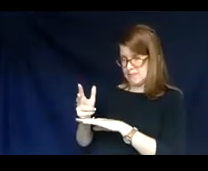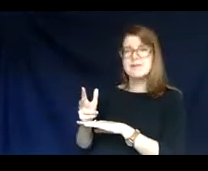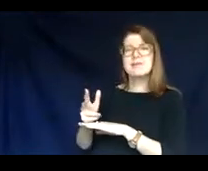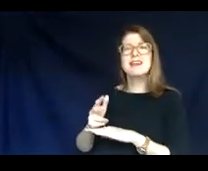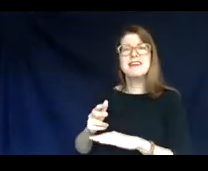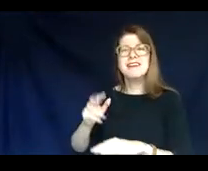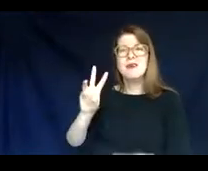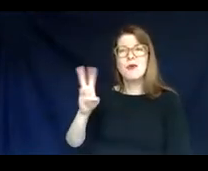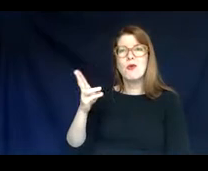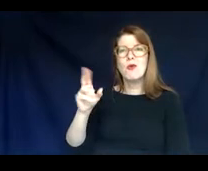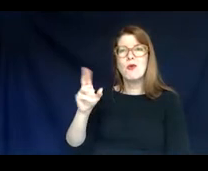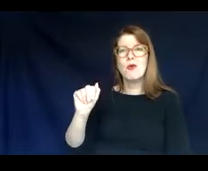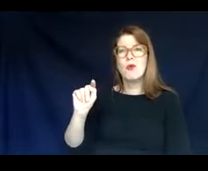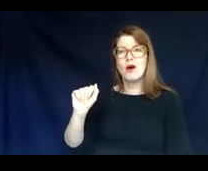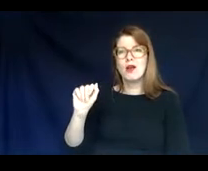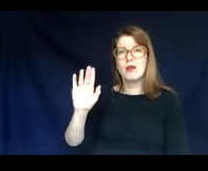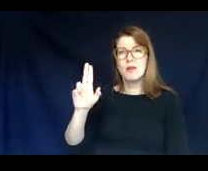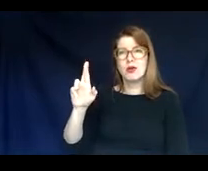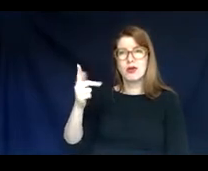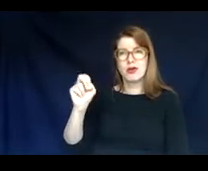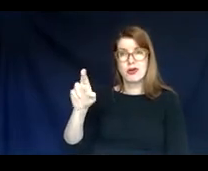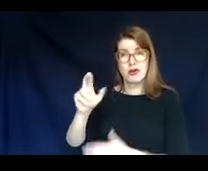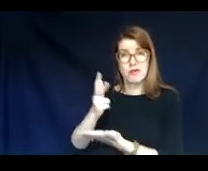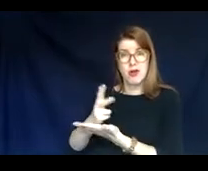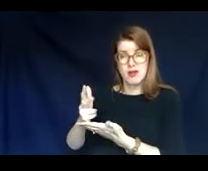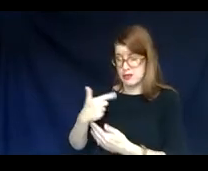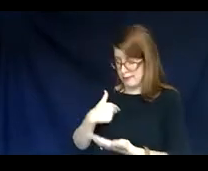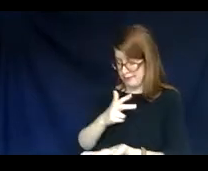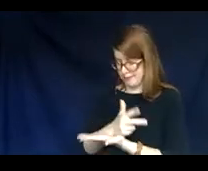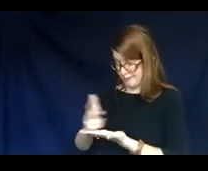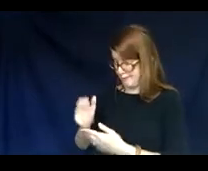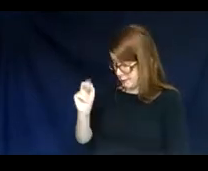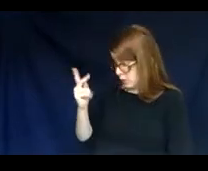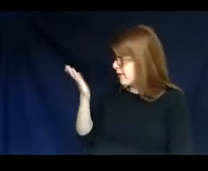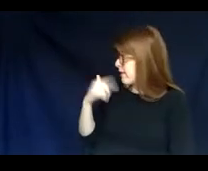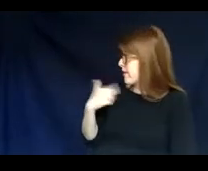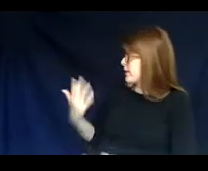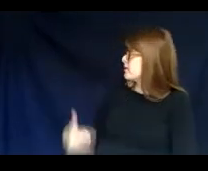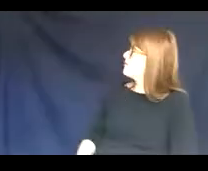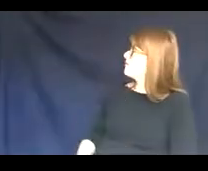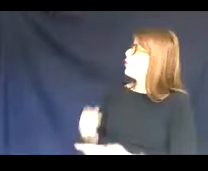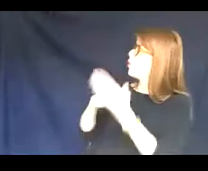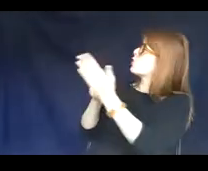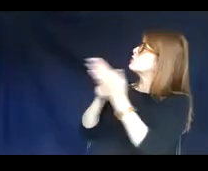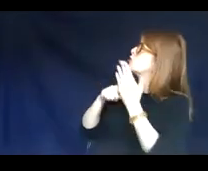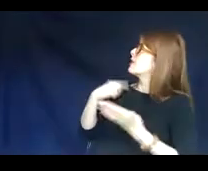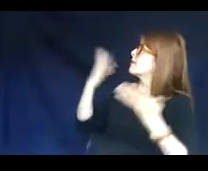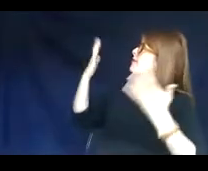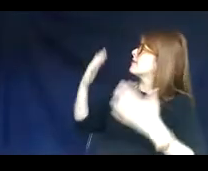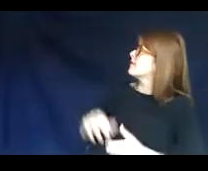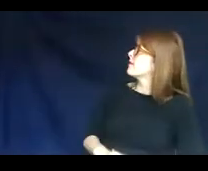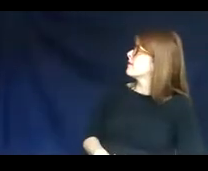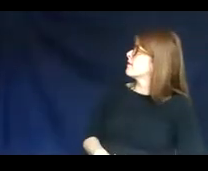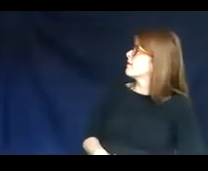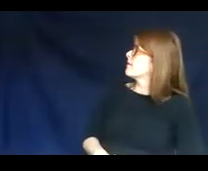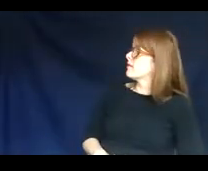parking lot. I said, okay, God, I'm here. What is it you want to show me? And he said, the answers